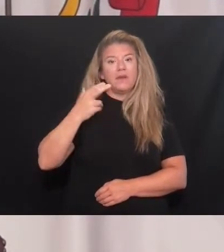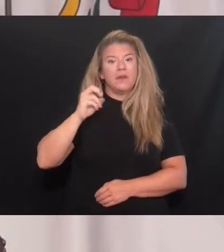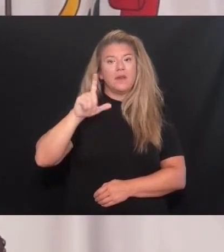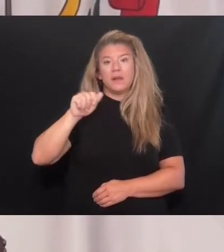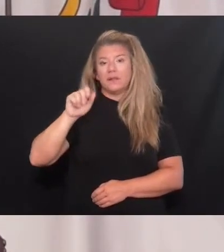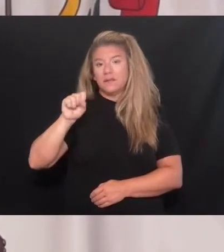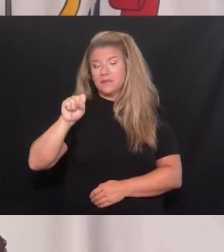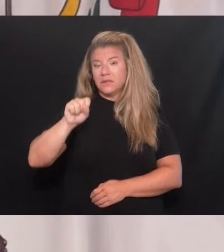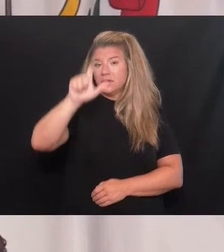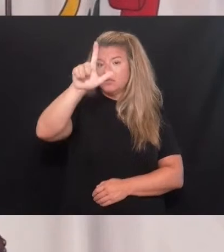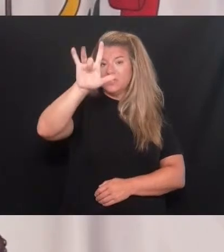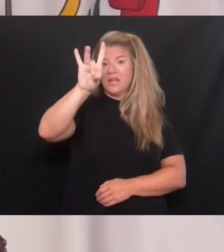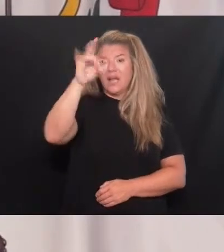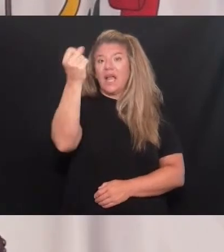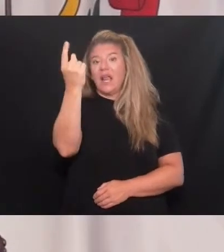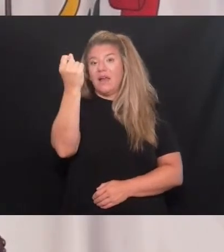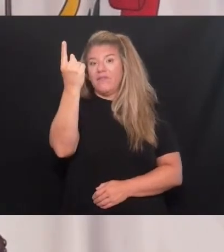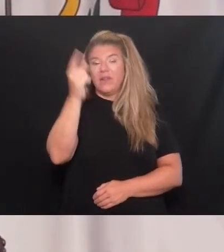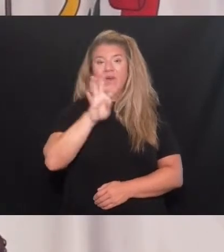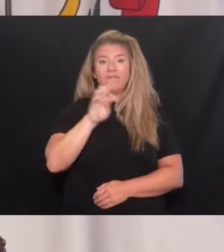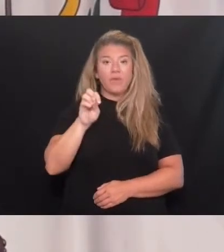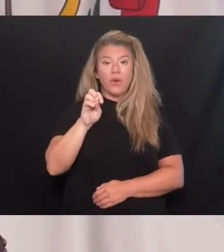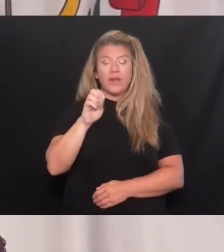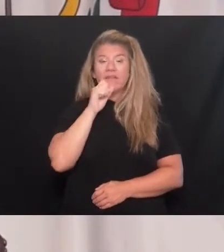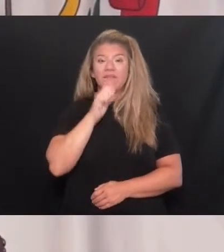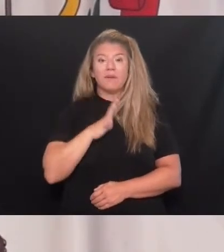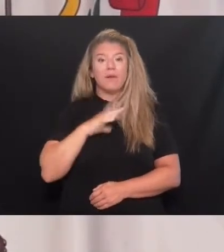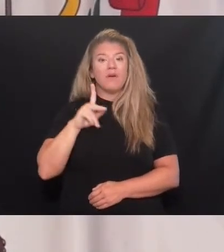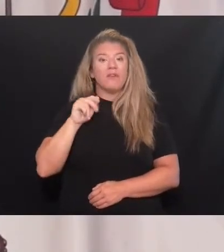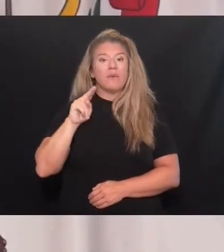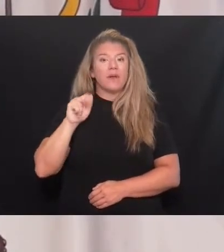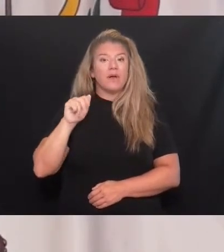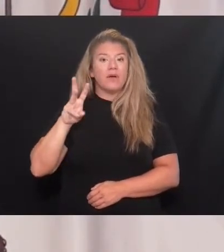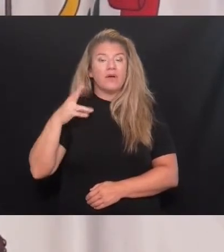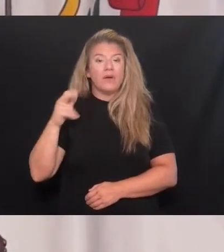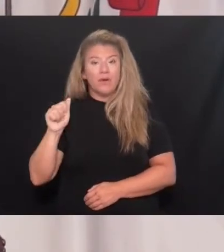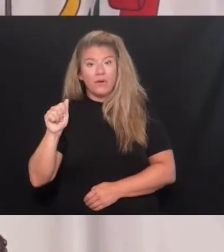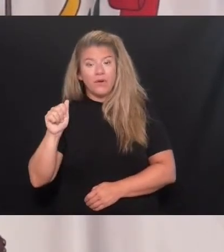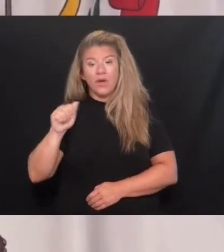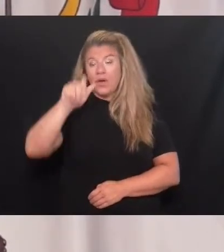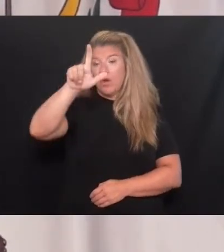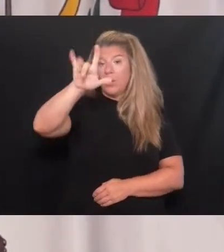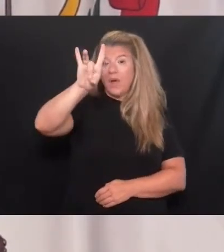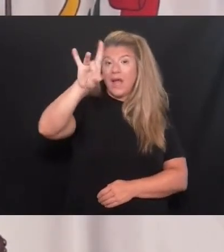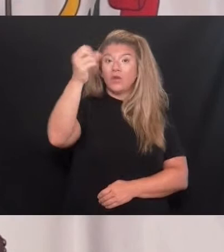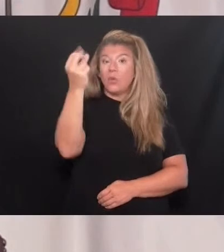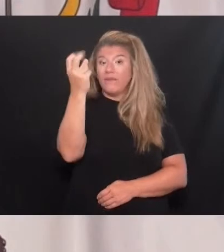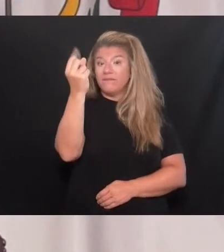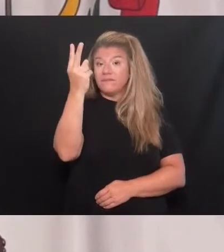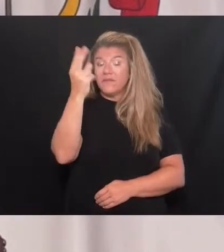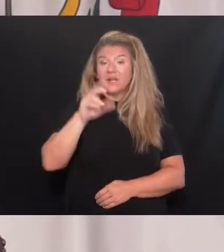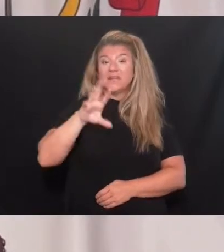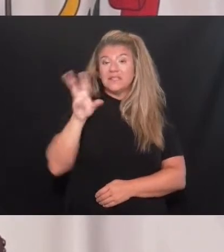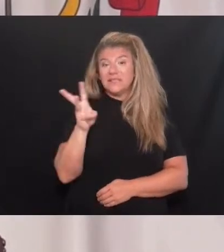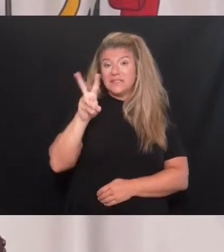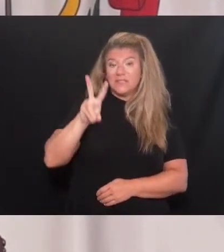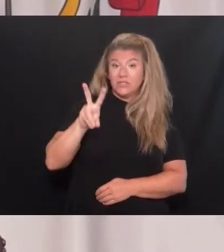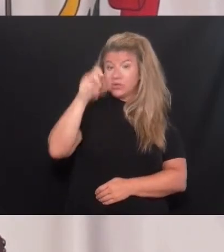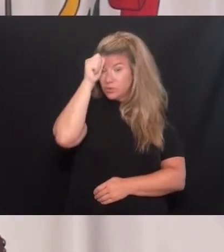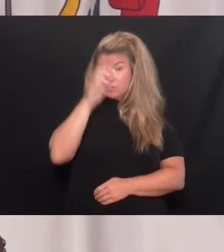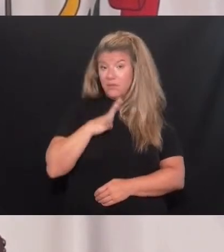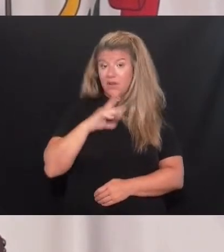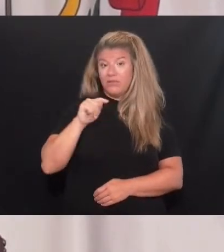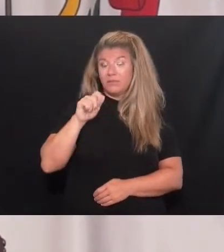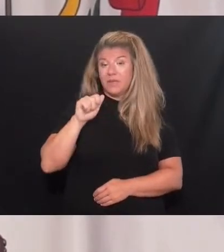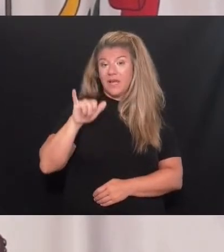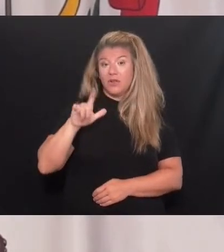The 2,811th death, a 40-year-old female from Kanawha County. The 2,812th death, a 62-year-old male from